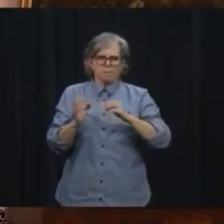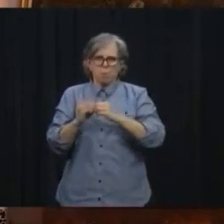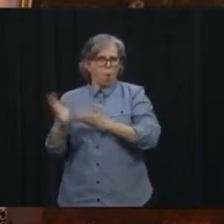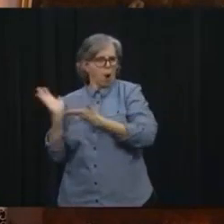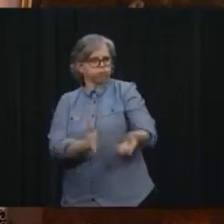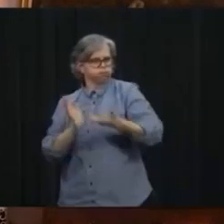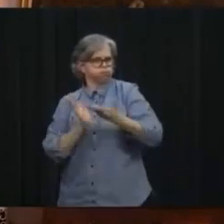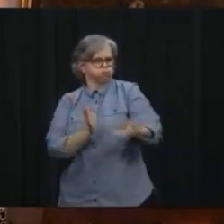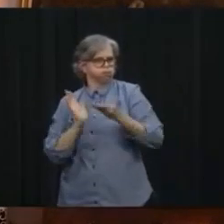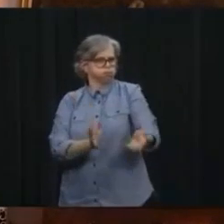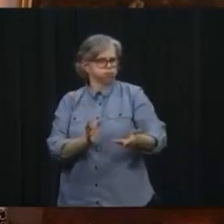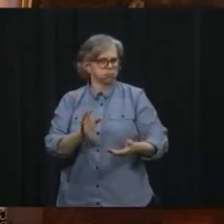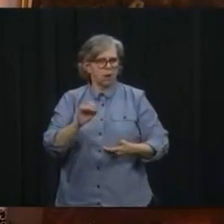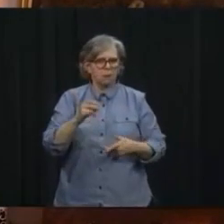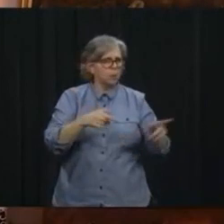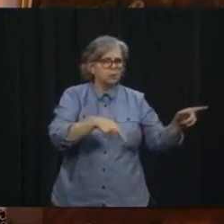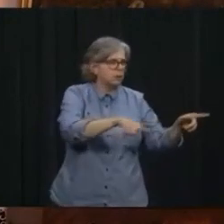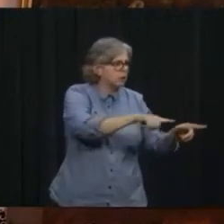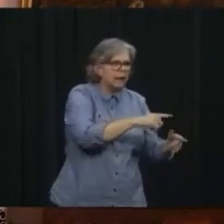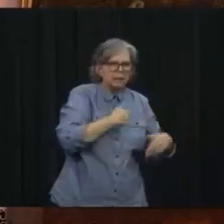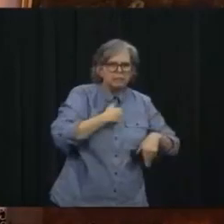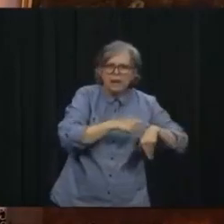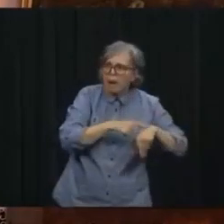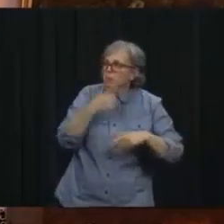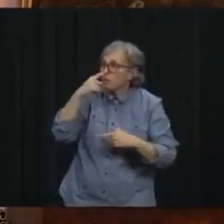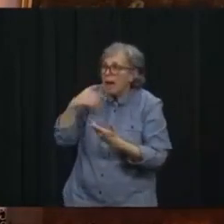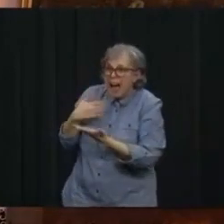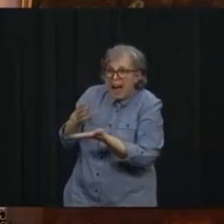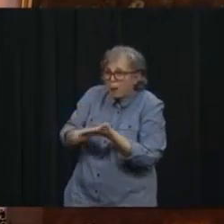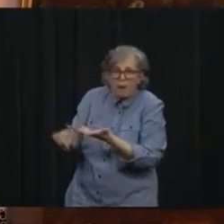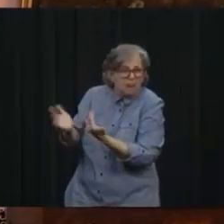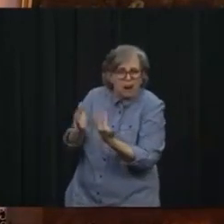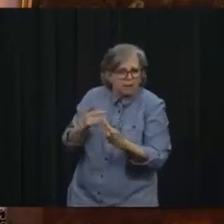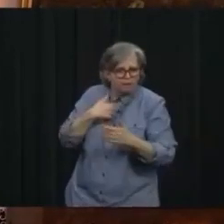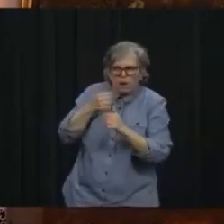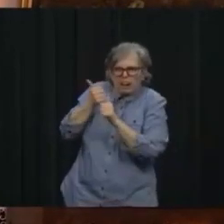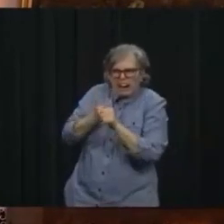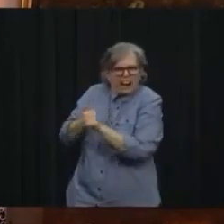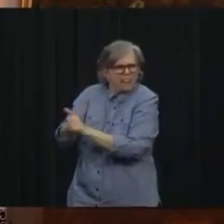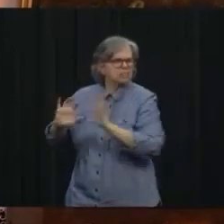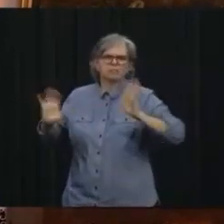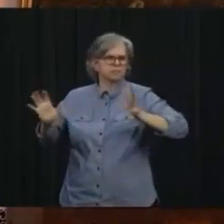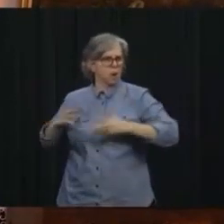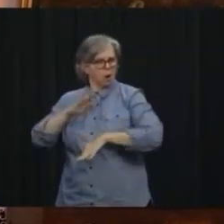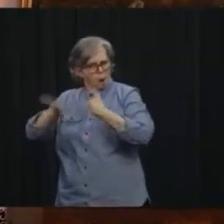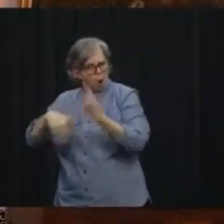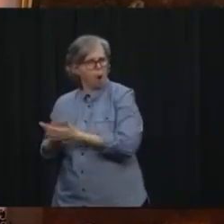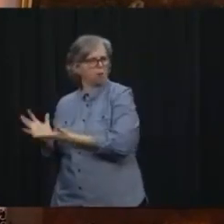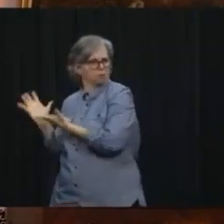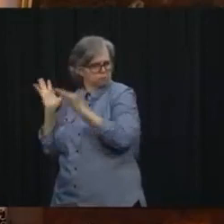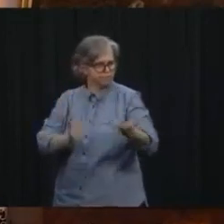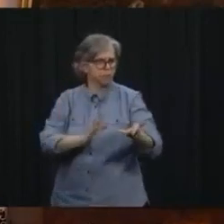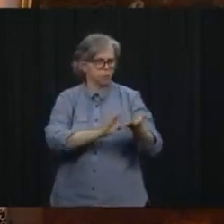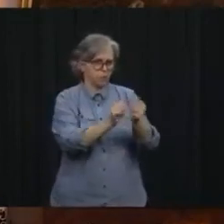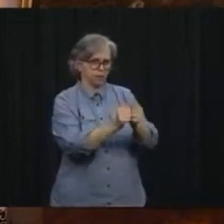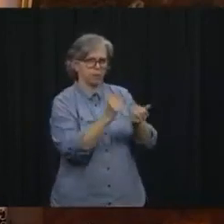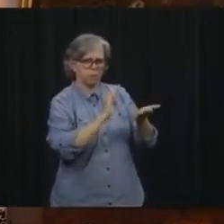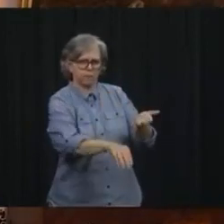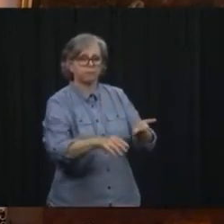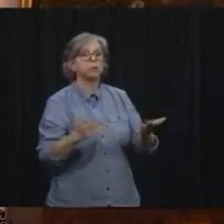249,000 public and private employers. This decision will leave $200